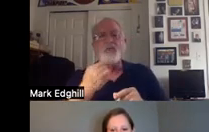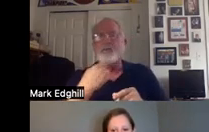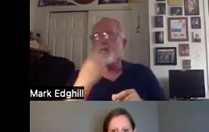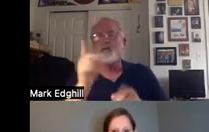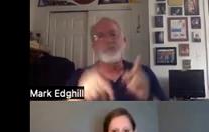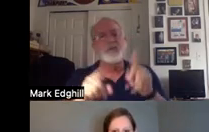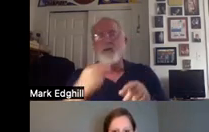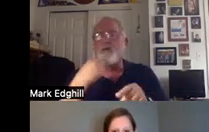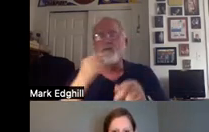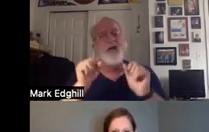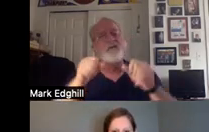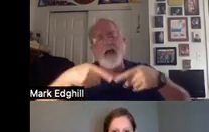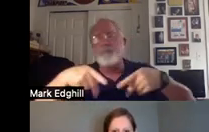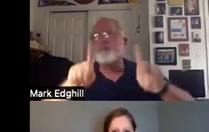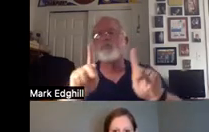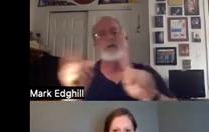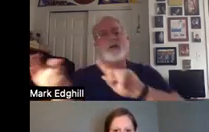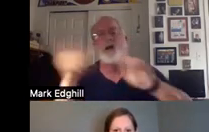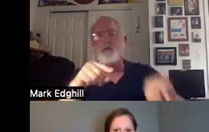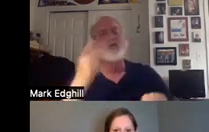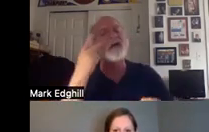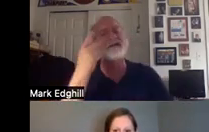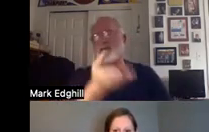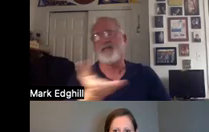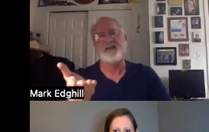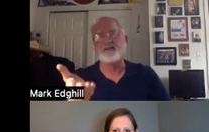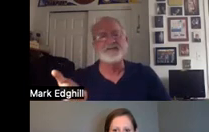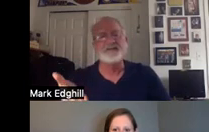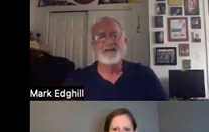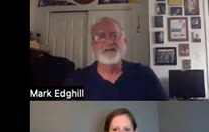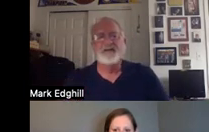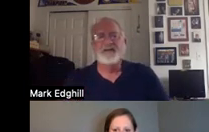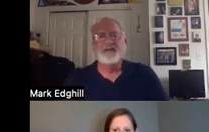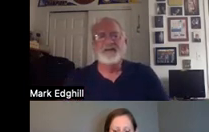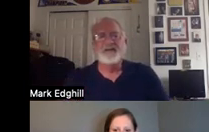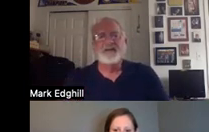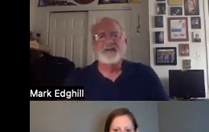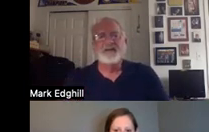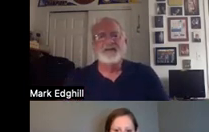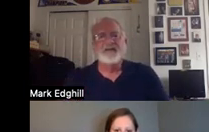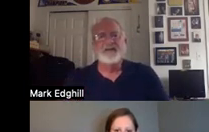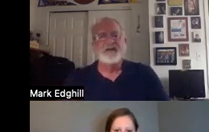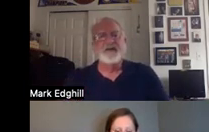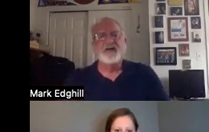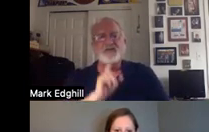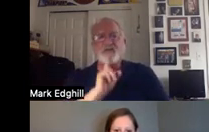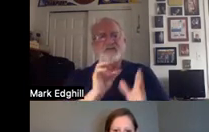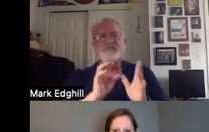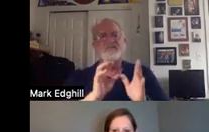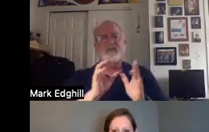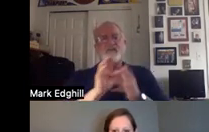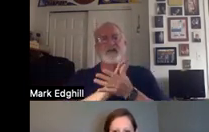briefly. I was just visiting for one day. But people told me, if you have the opportunity to come see everything, it's